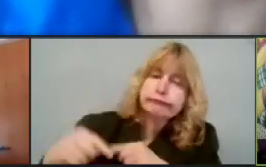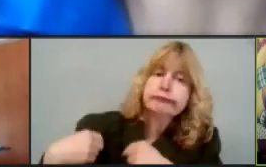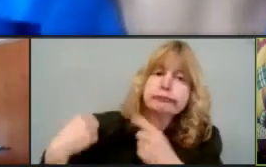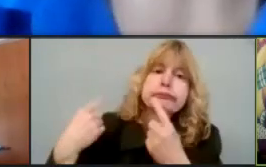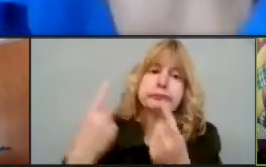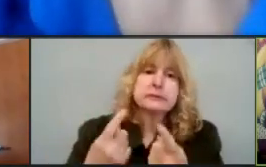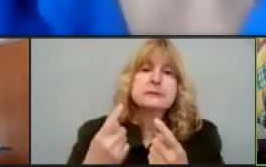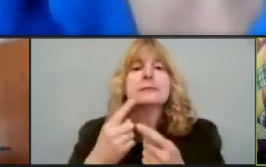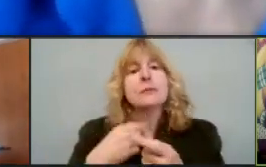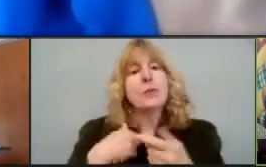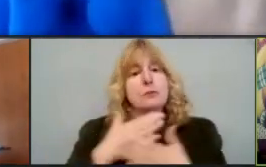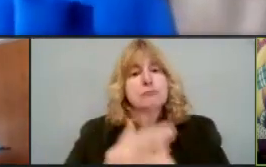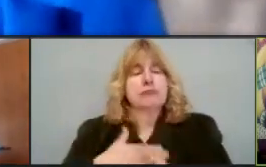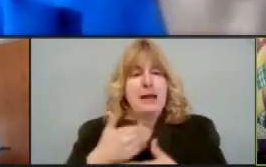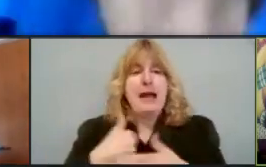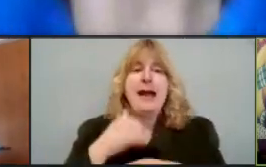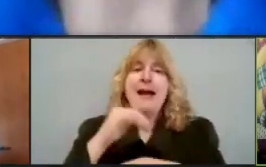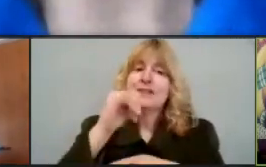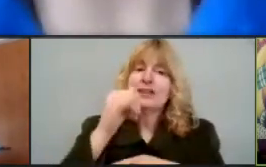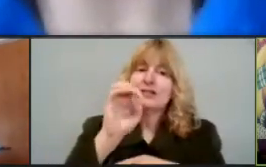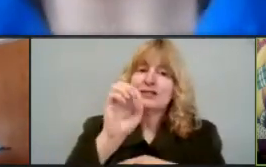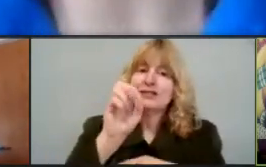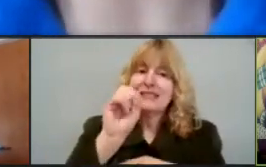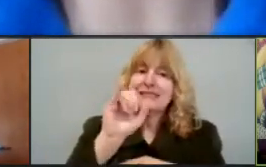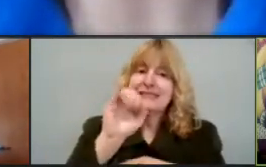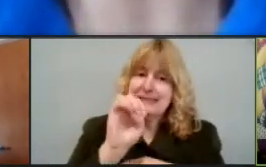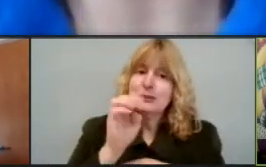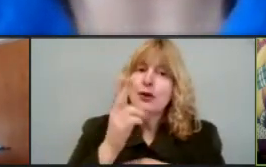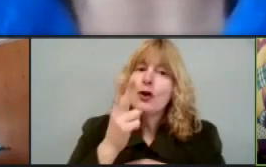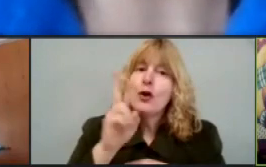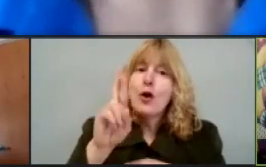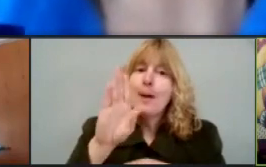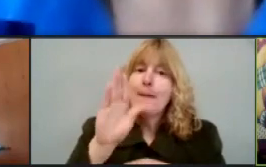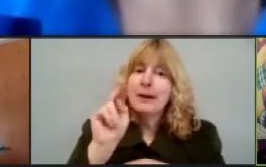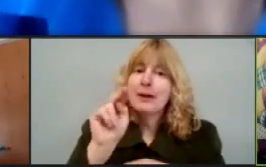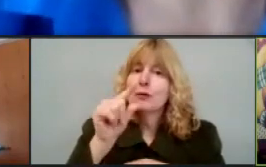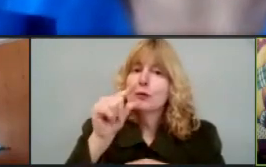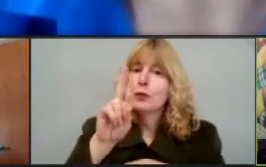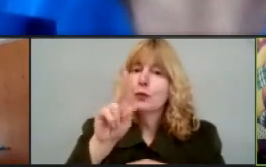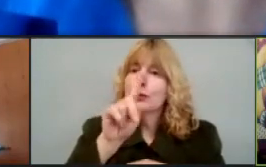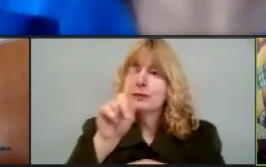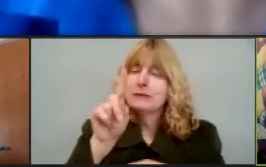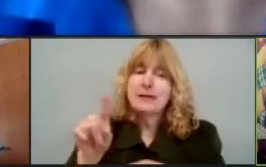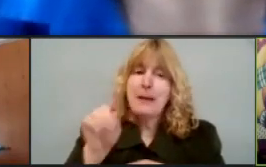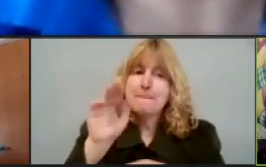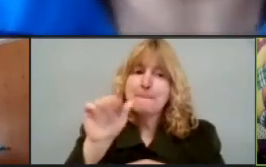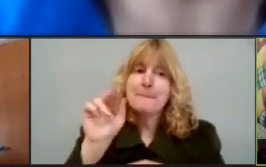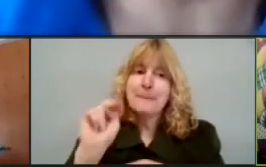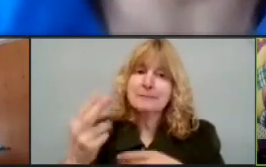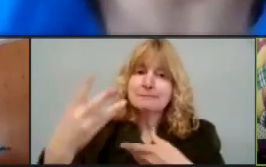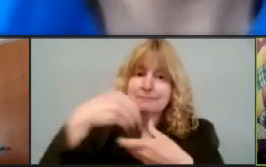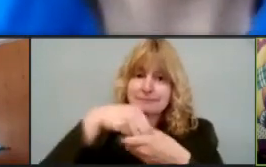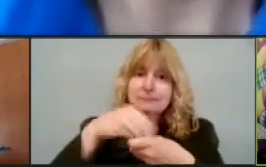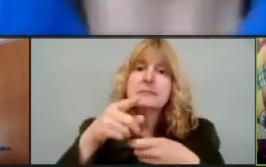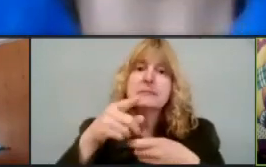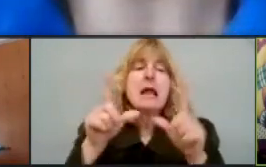is Jesse Urban Guzman, and she is a licensed social worker and also background